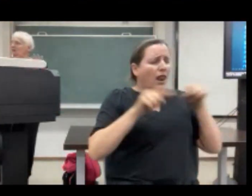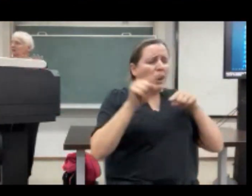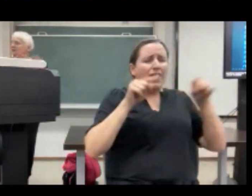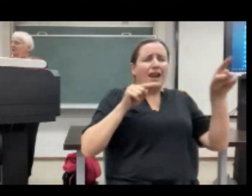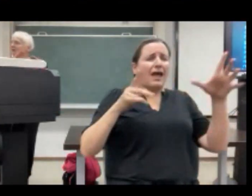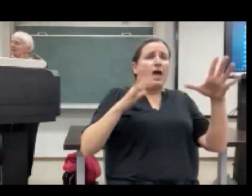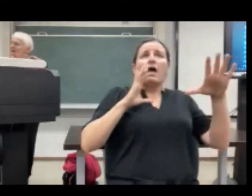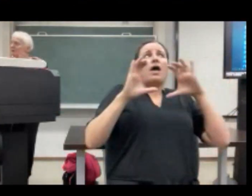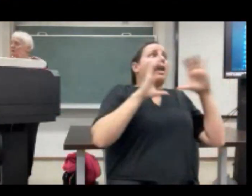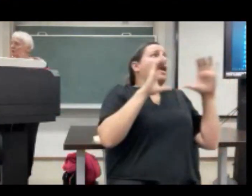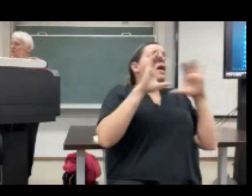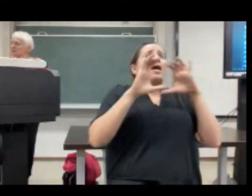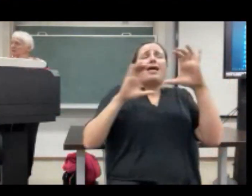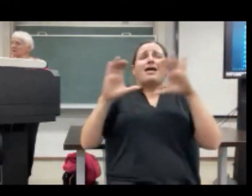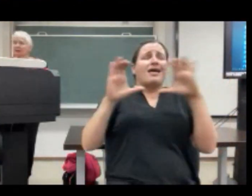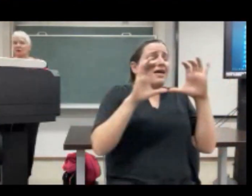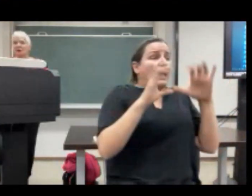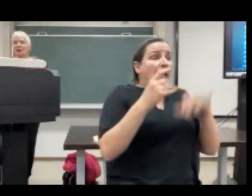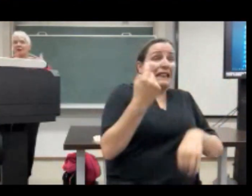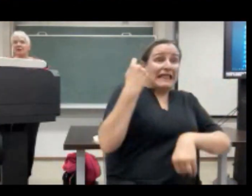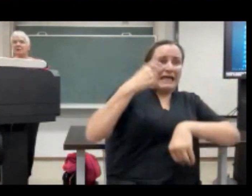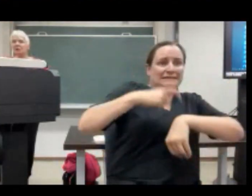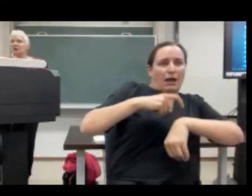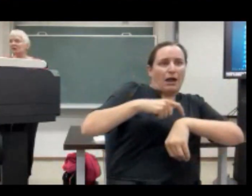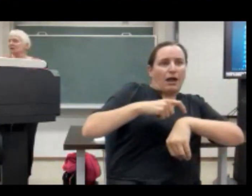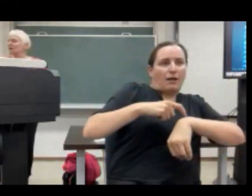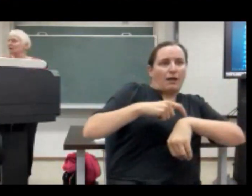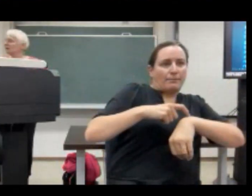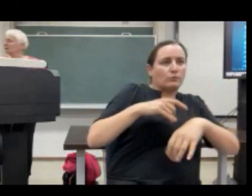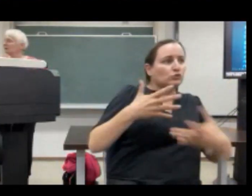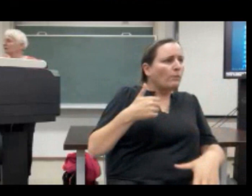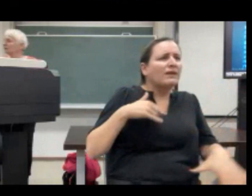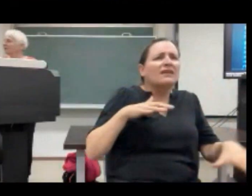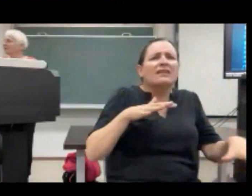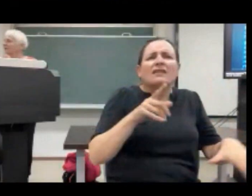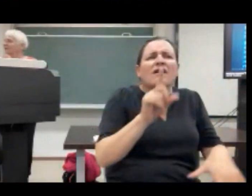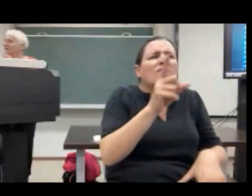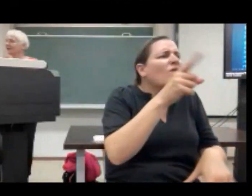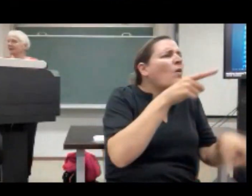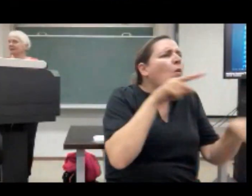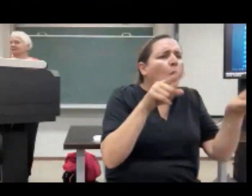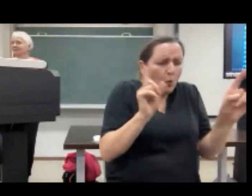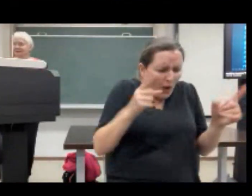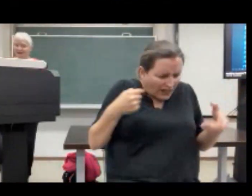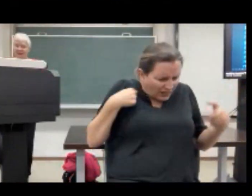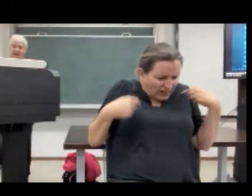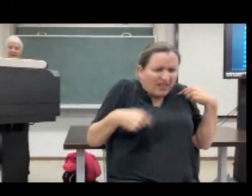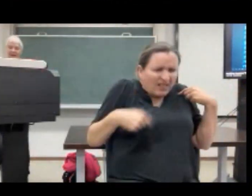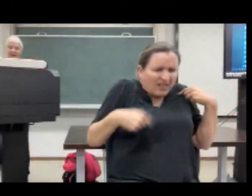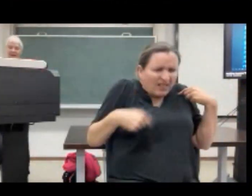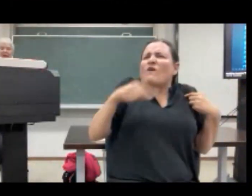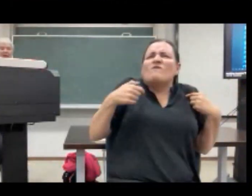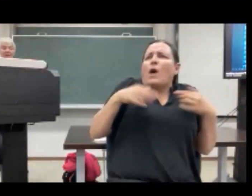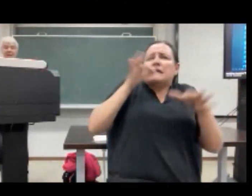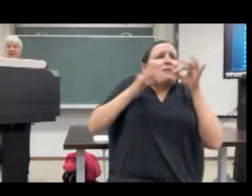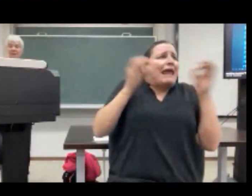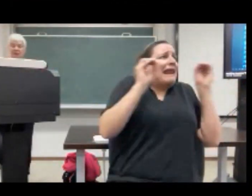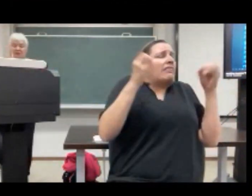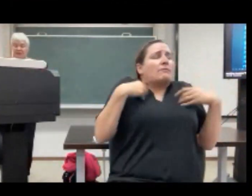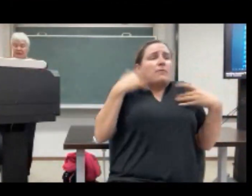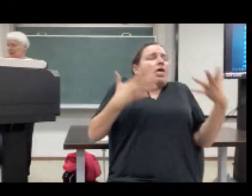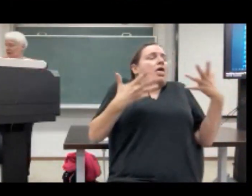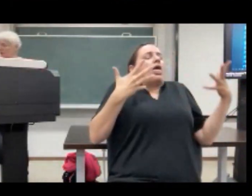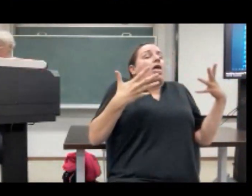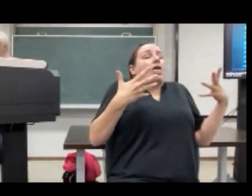communication difficulties he even had then with some hearing loss, things were not explained to him. Okay. And